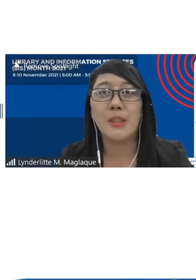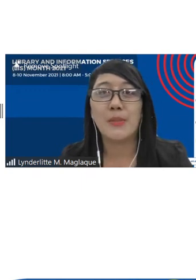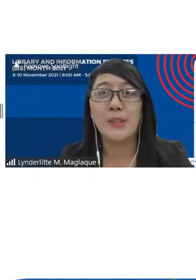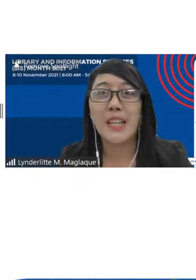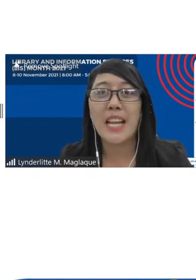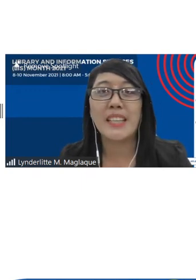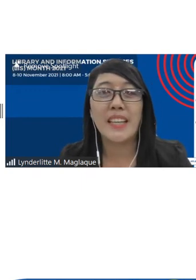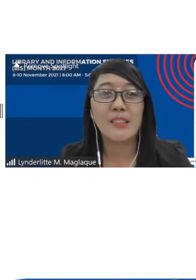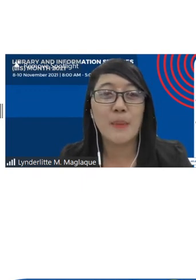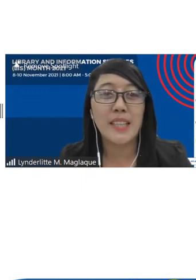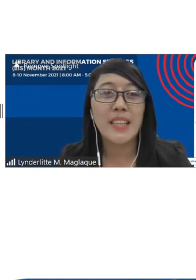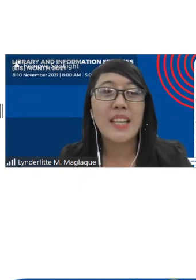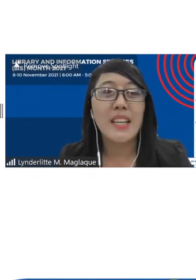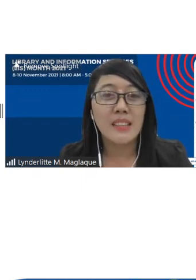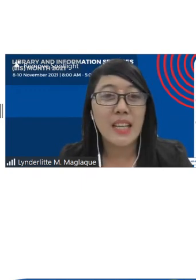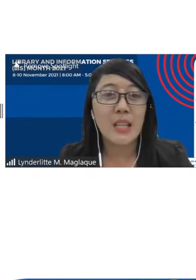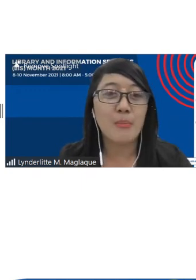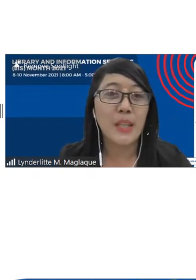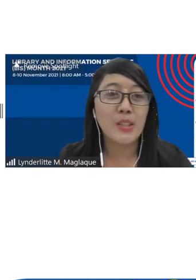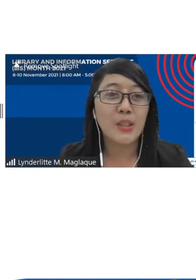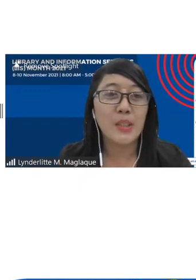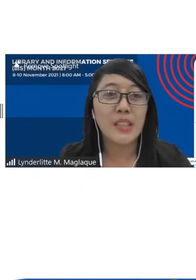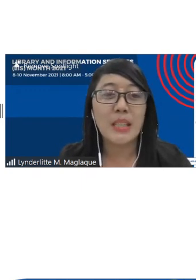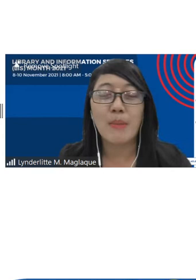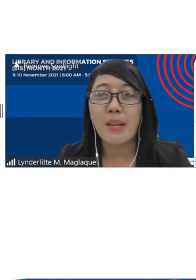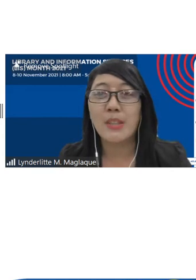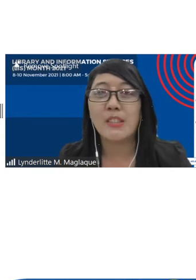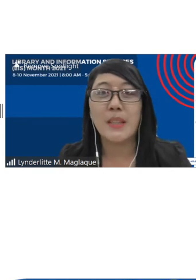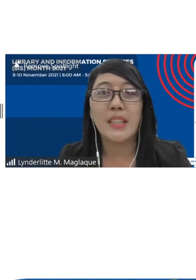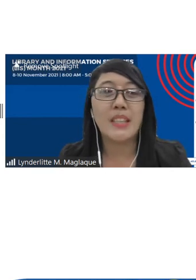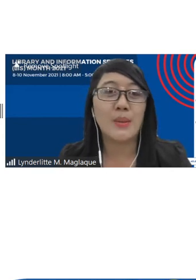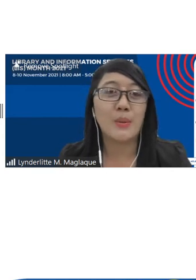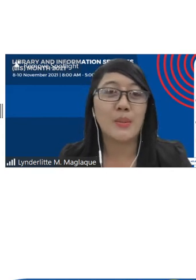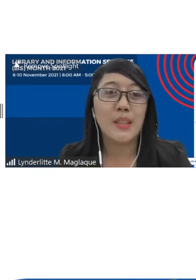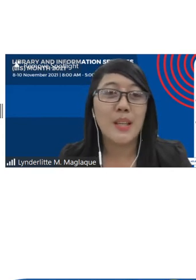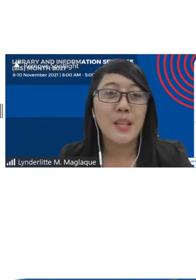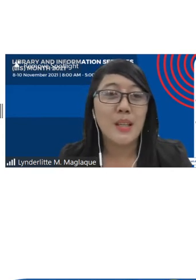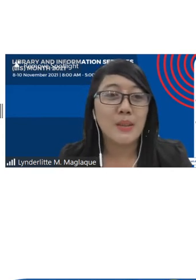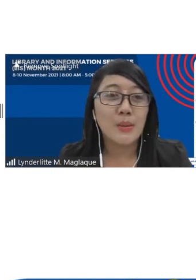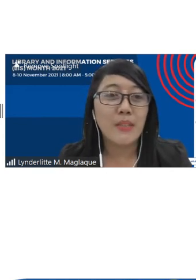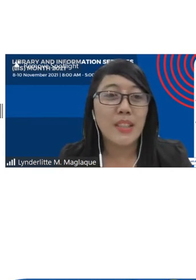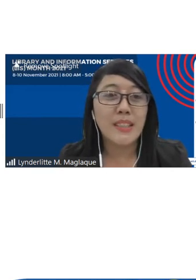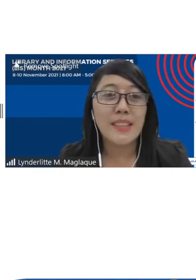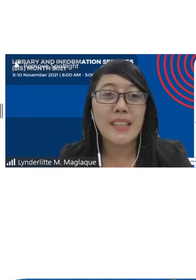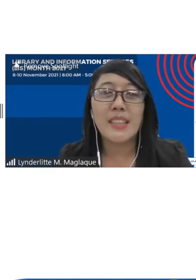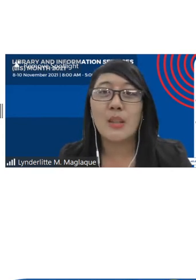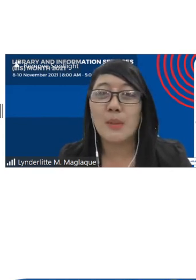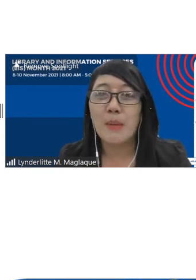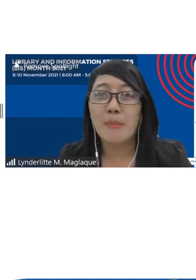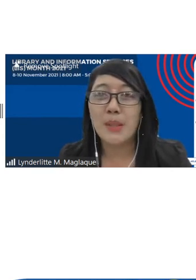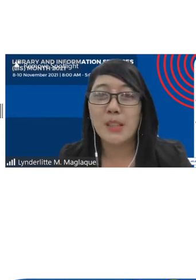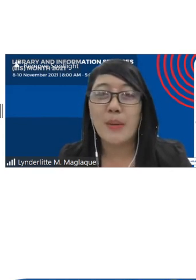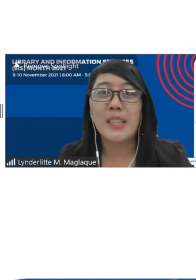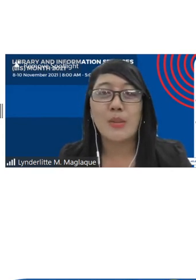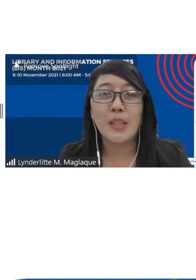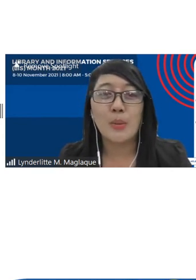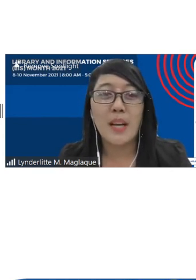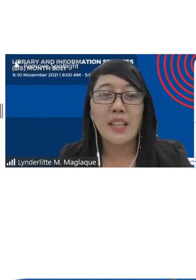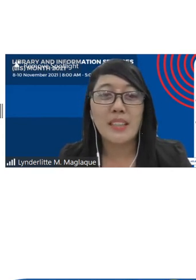of the 31st LIS month celebration with the team Libraries Building Roads. So given this 10th day of